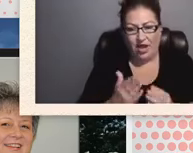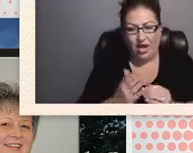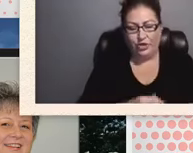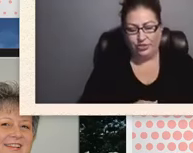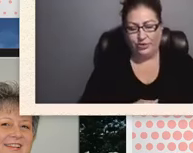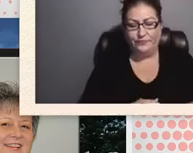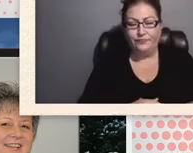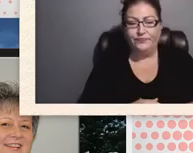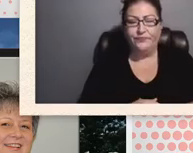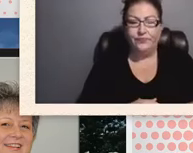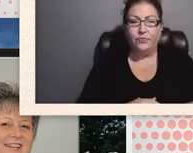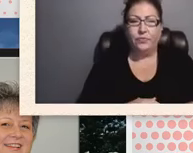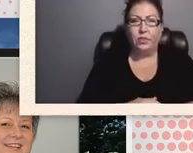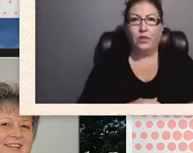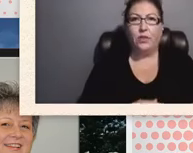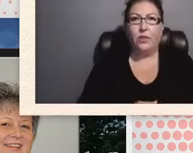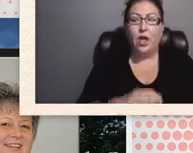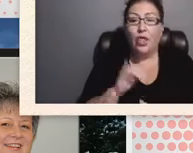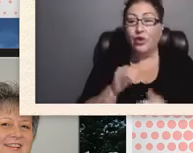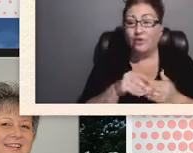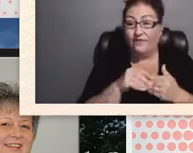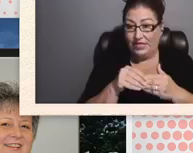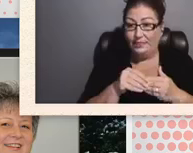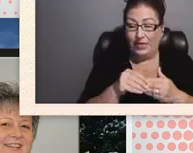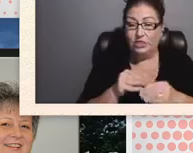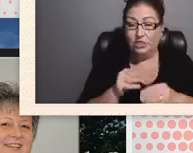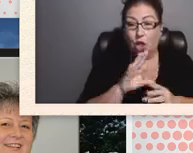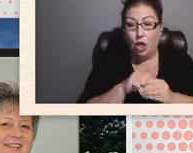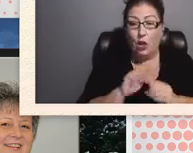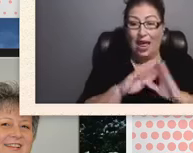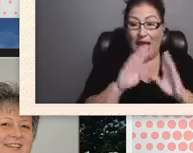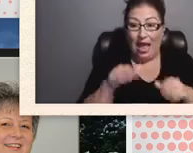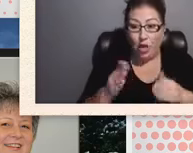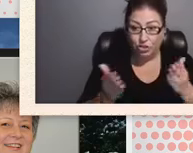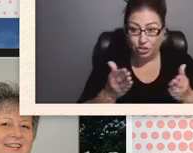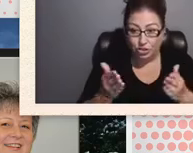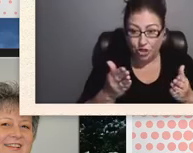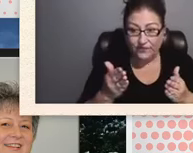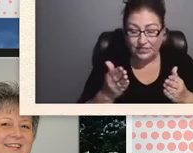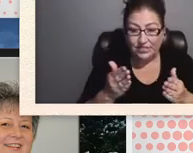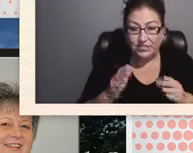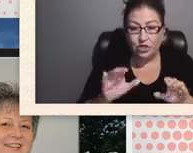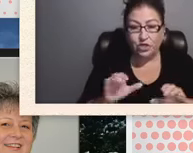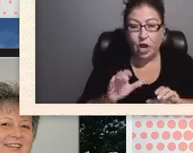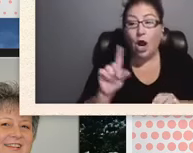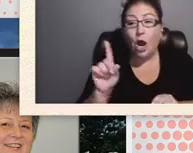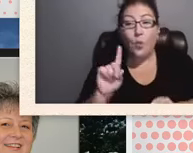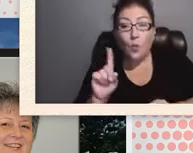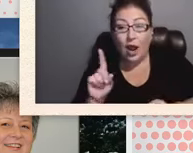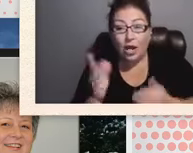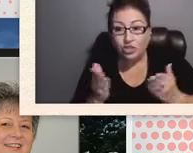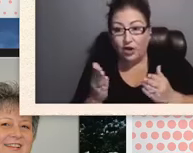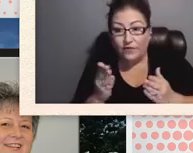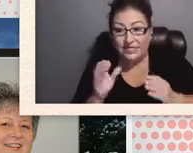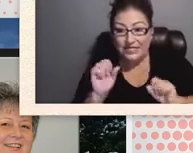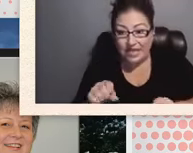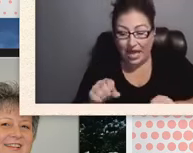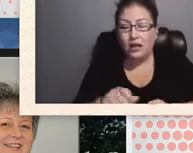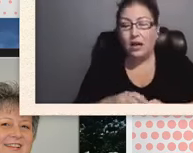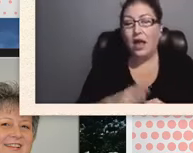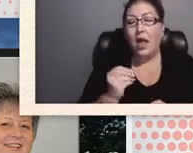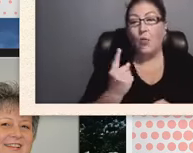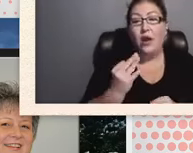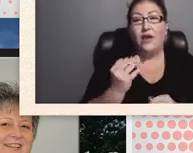Those flexibilities include how services are rendered and where services are rendered. And one of the most